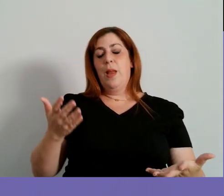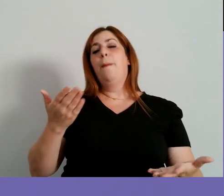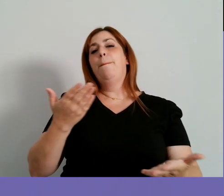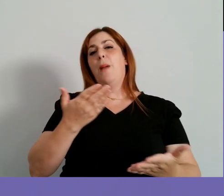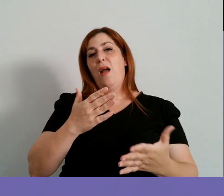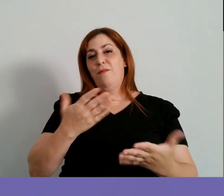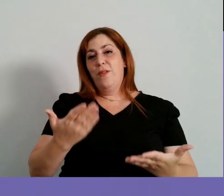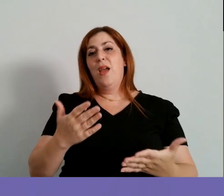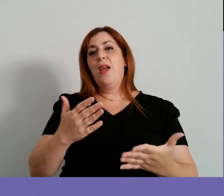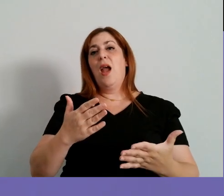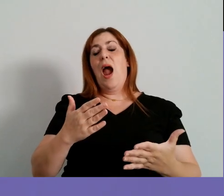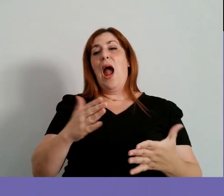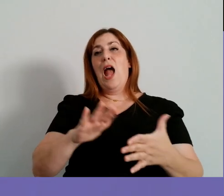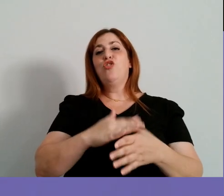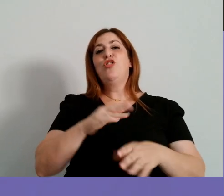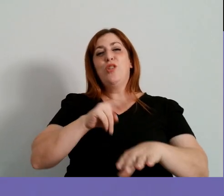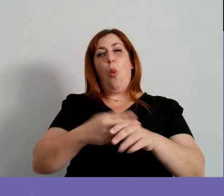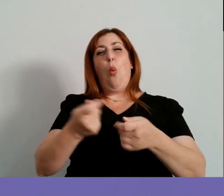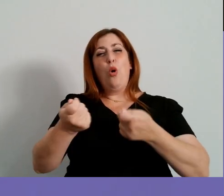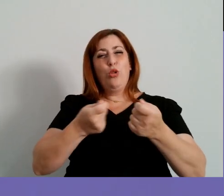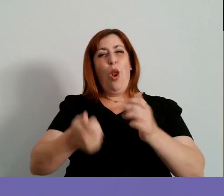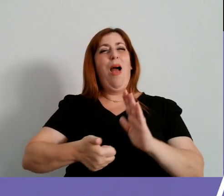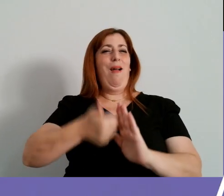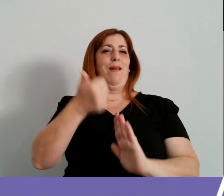controllable space to be in.